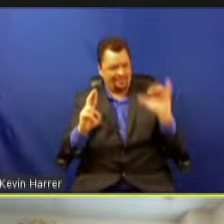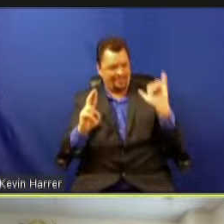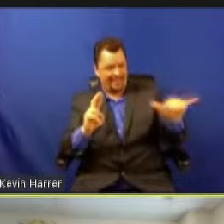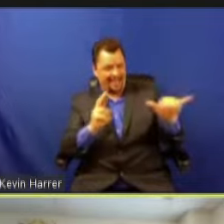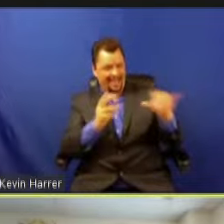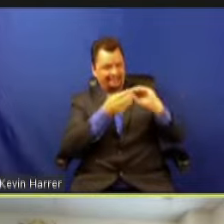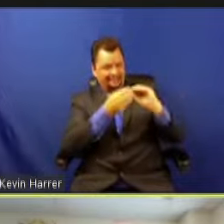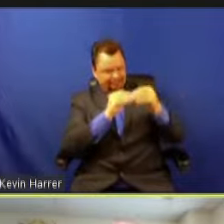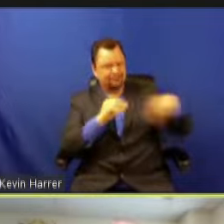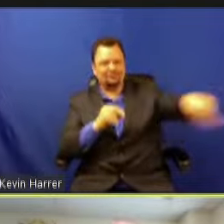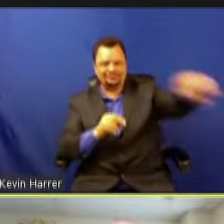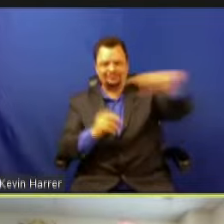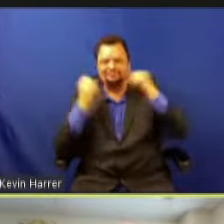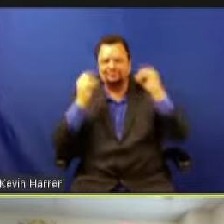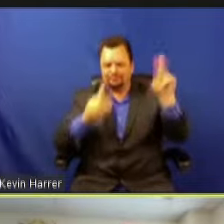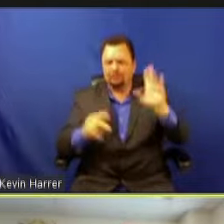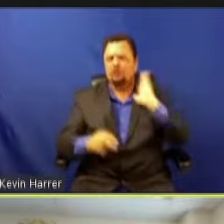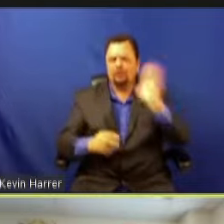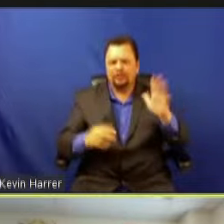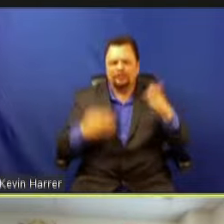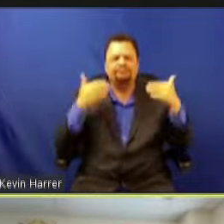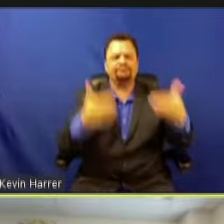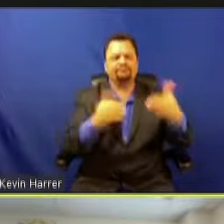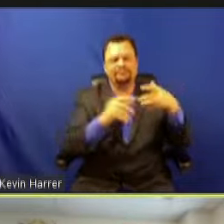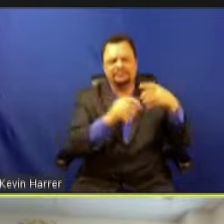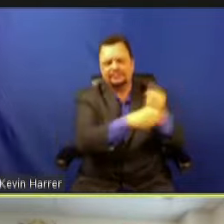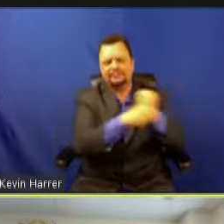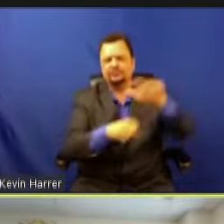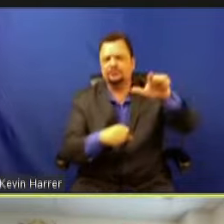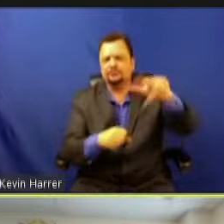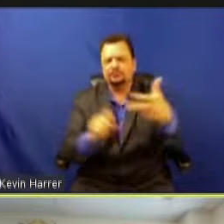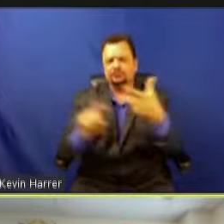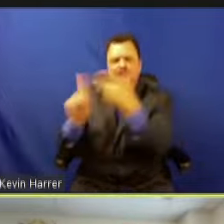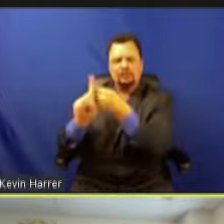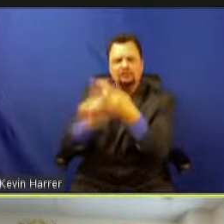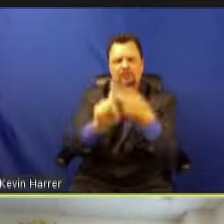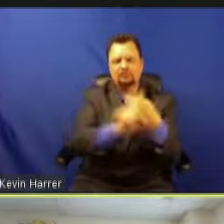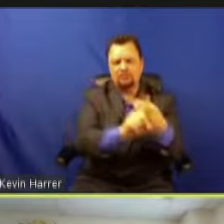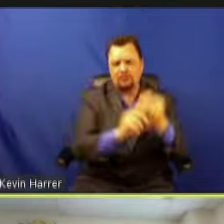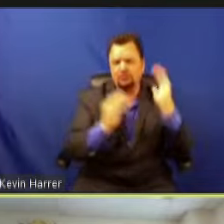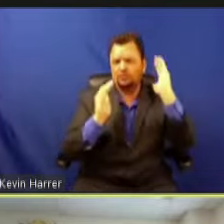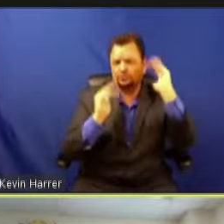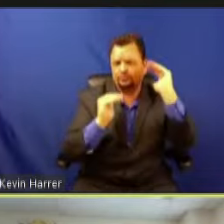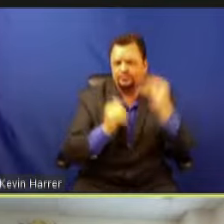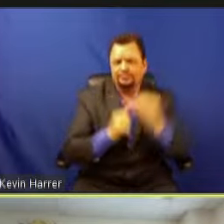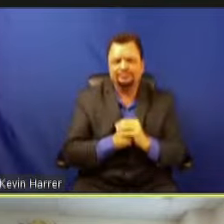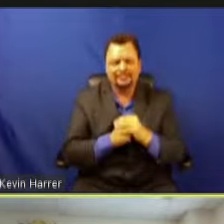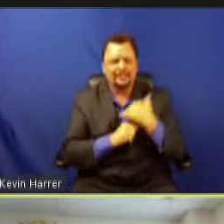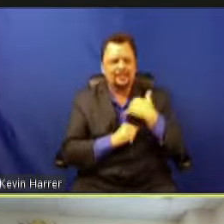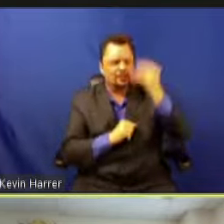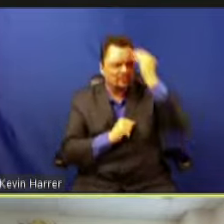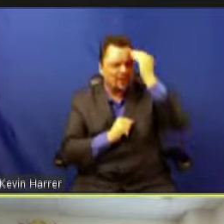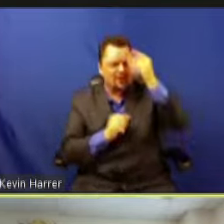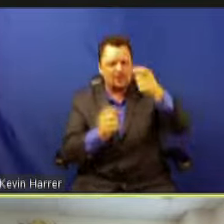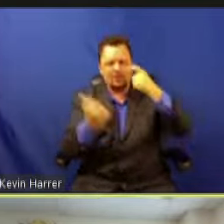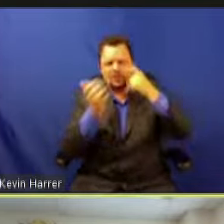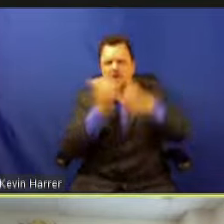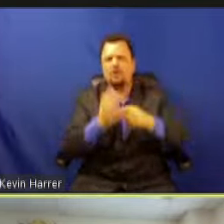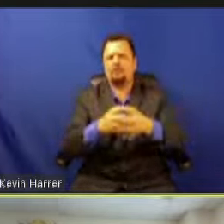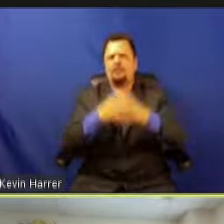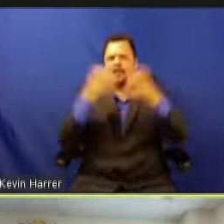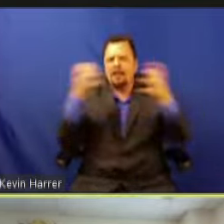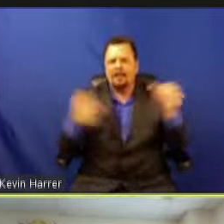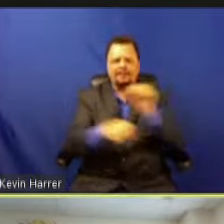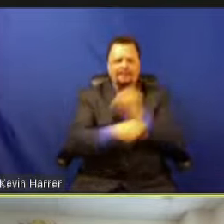that this is going to be a big effort. Throughout the entire COVID response, we've been grateful to have the incredible partnership of